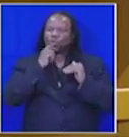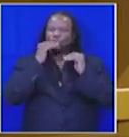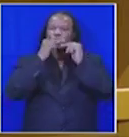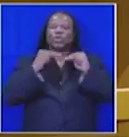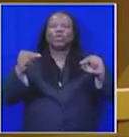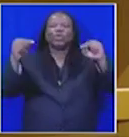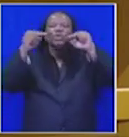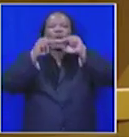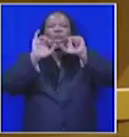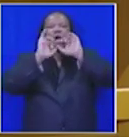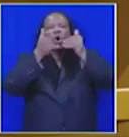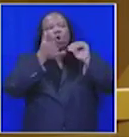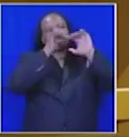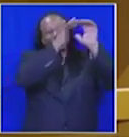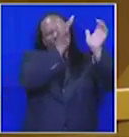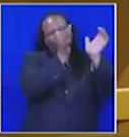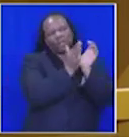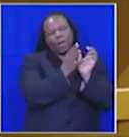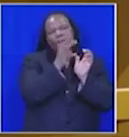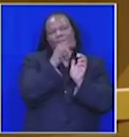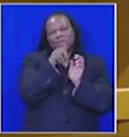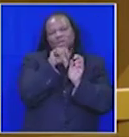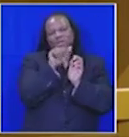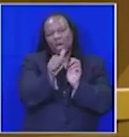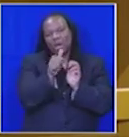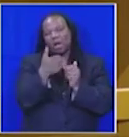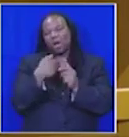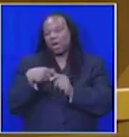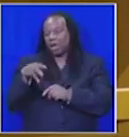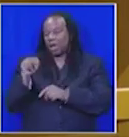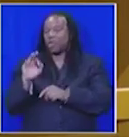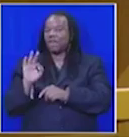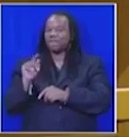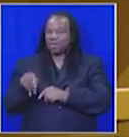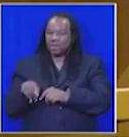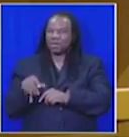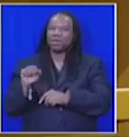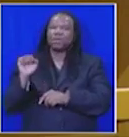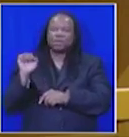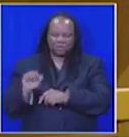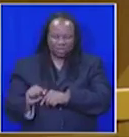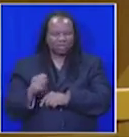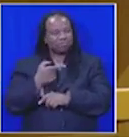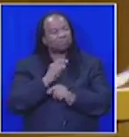news and media agencies. As the National Freedom Party, we acknowledge the various strides made by the